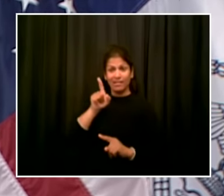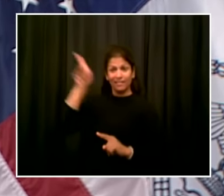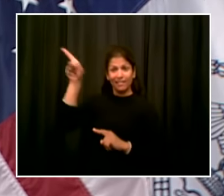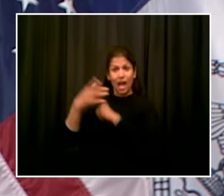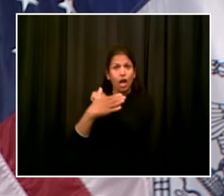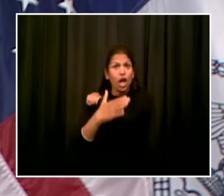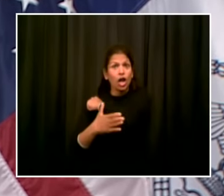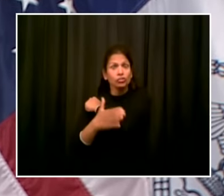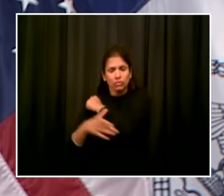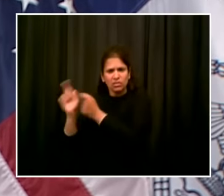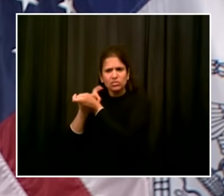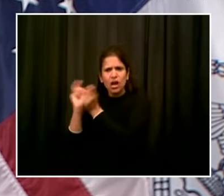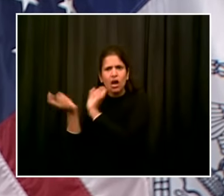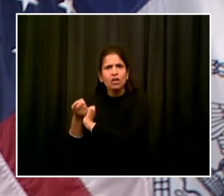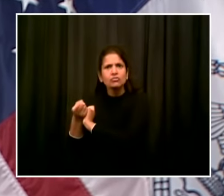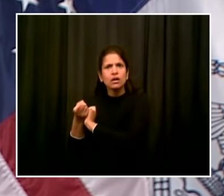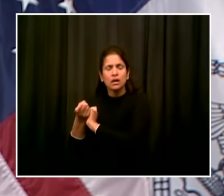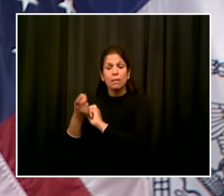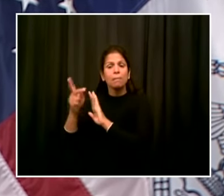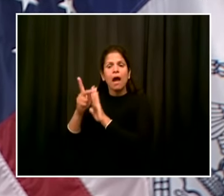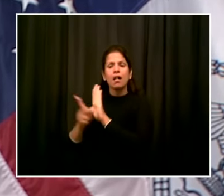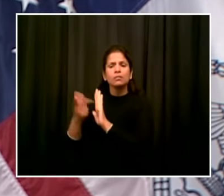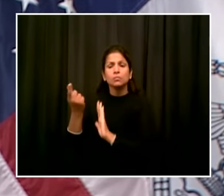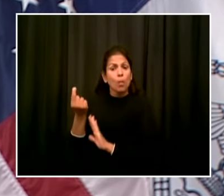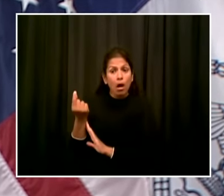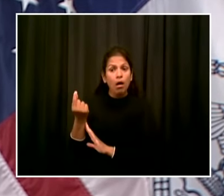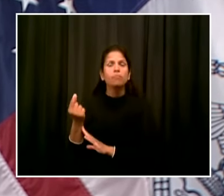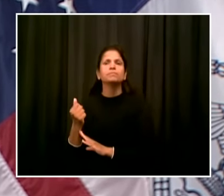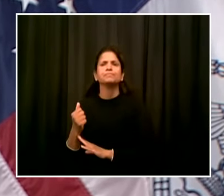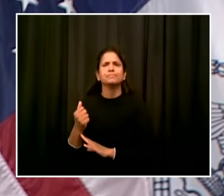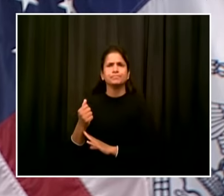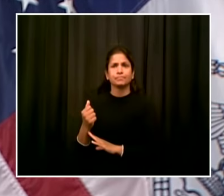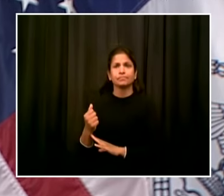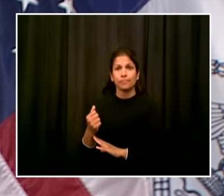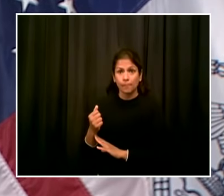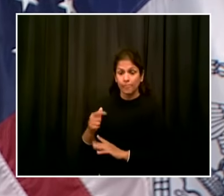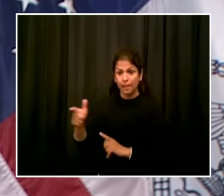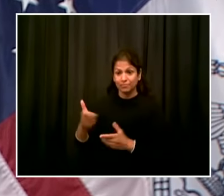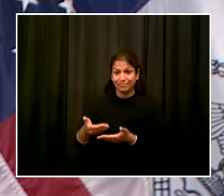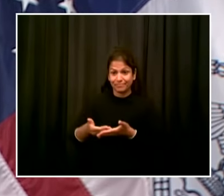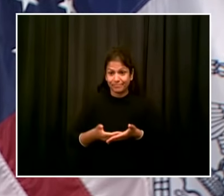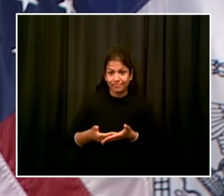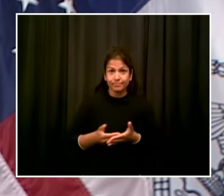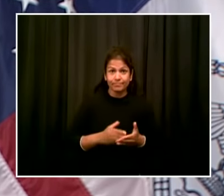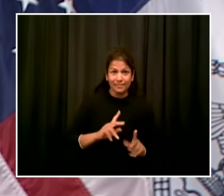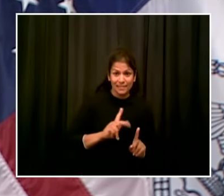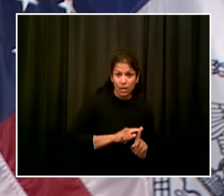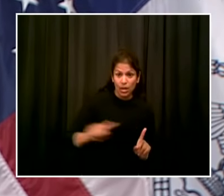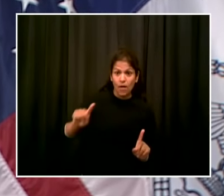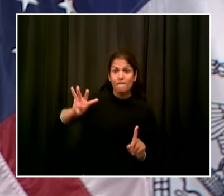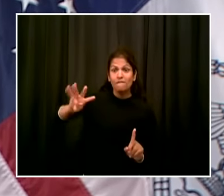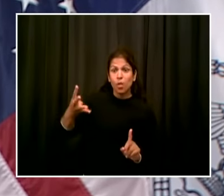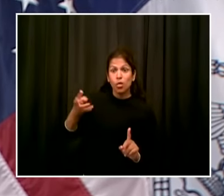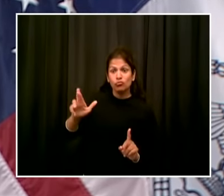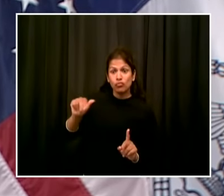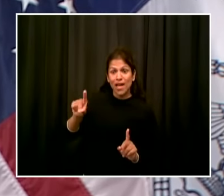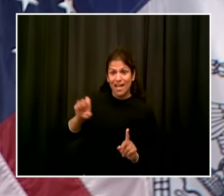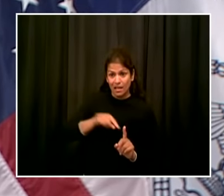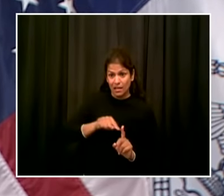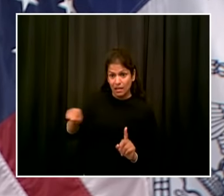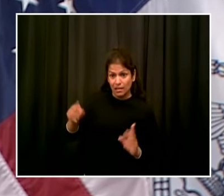grade will return full-time, 5 days a week. And that's based on medical evidence that children under 10